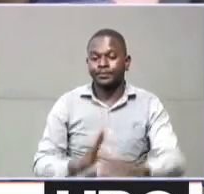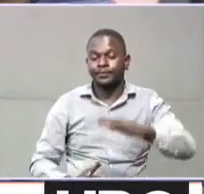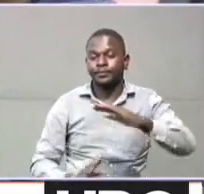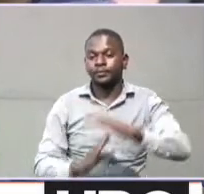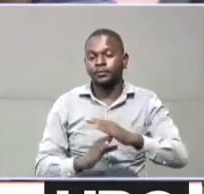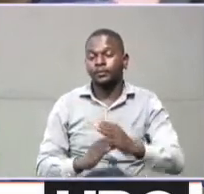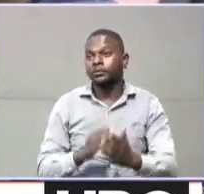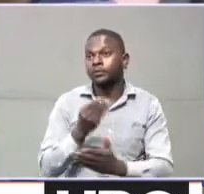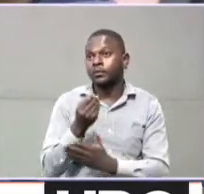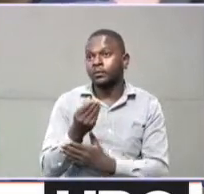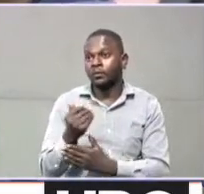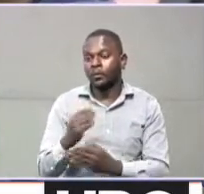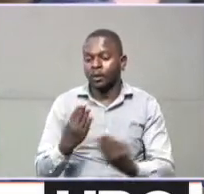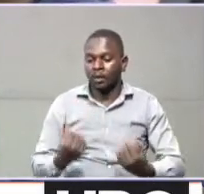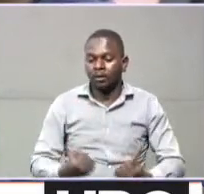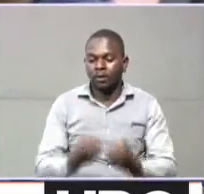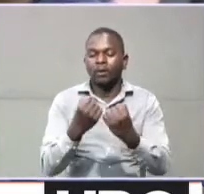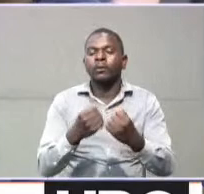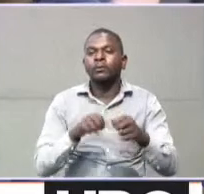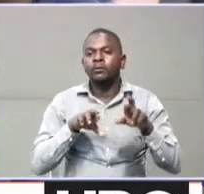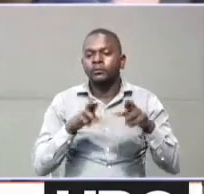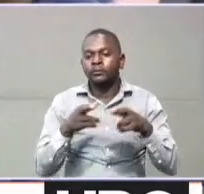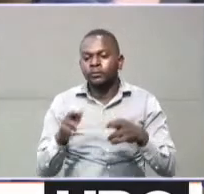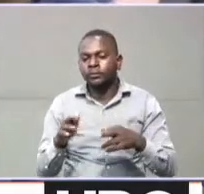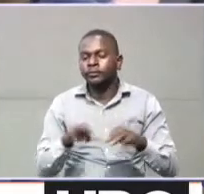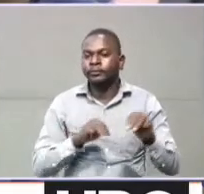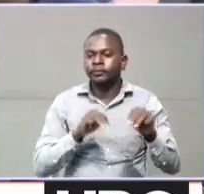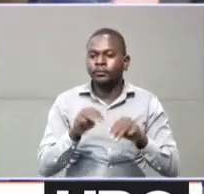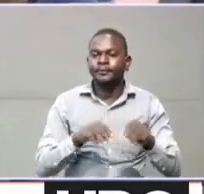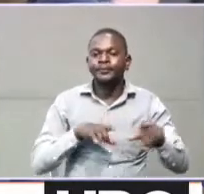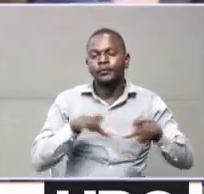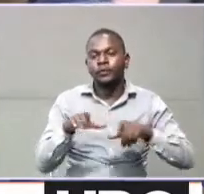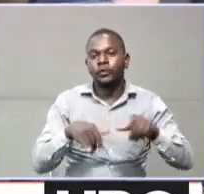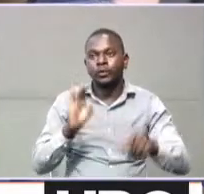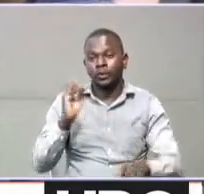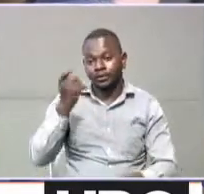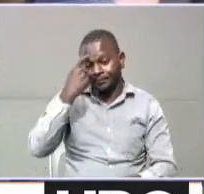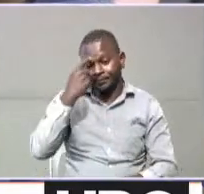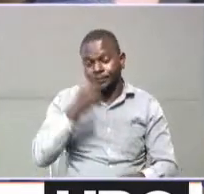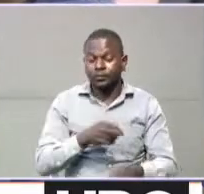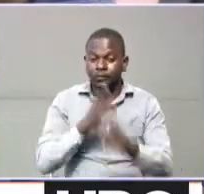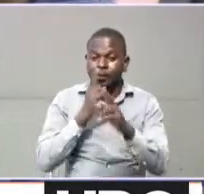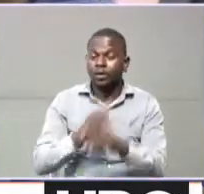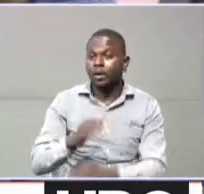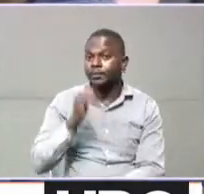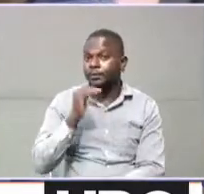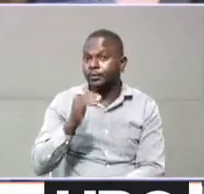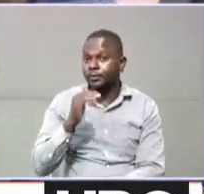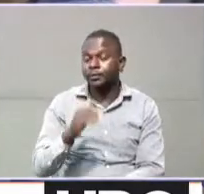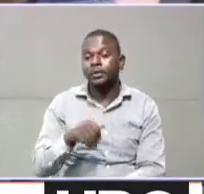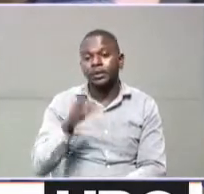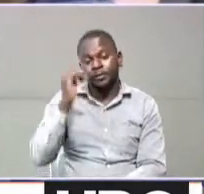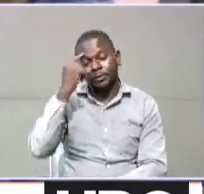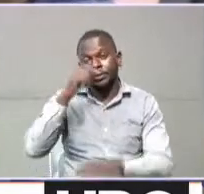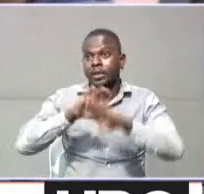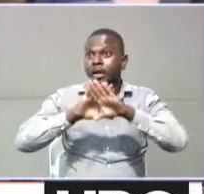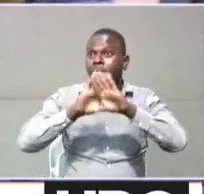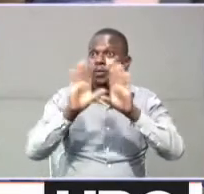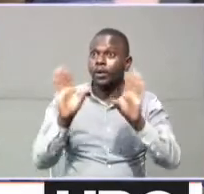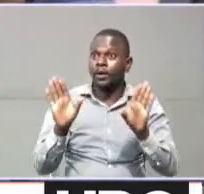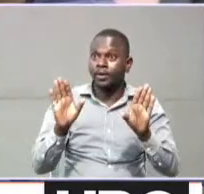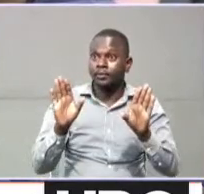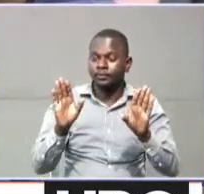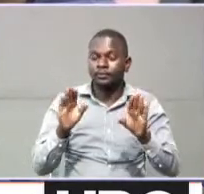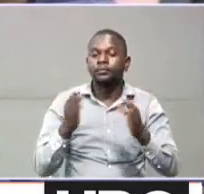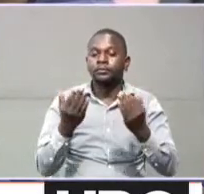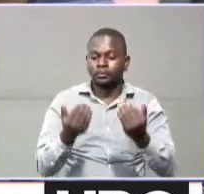financing for disaster risk management for local governments the honorable speaker the government is aware of this